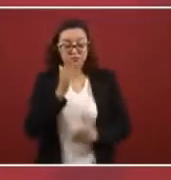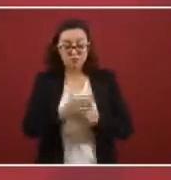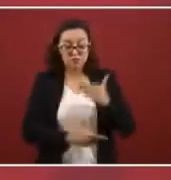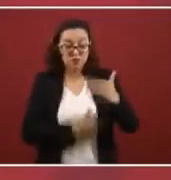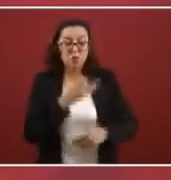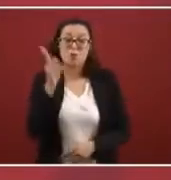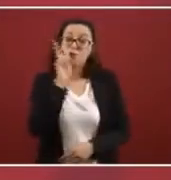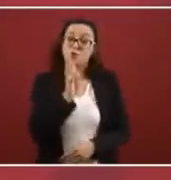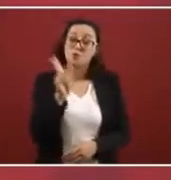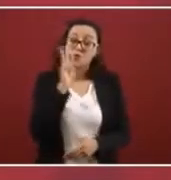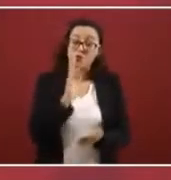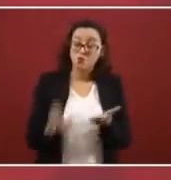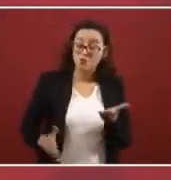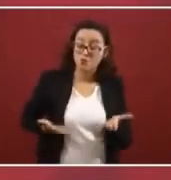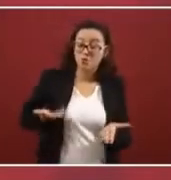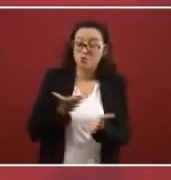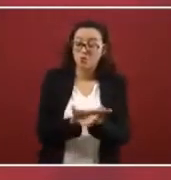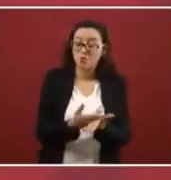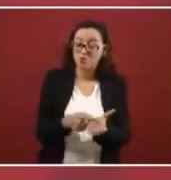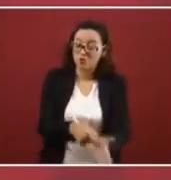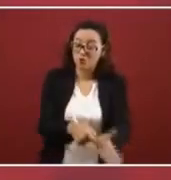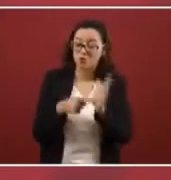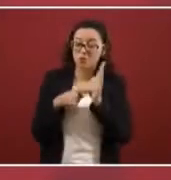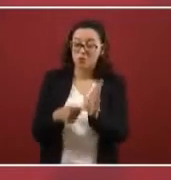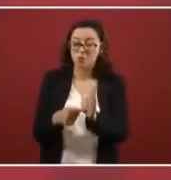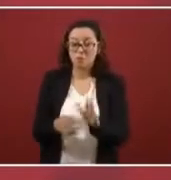if it is proven